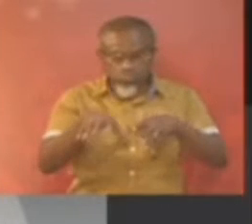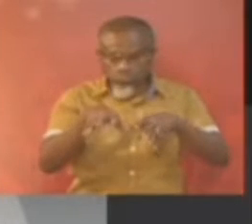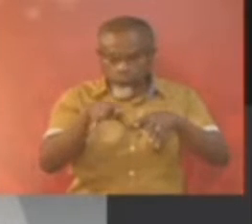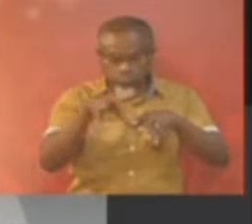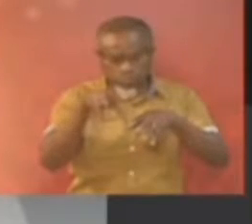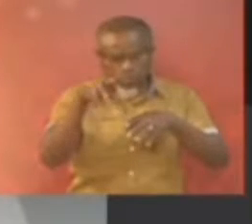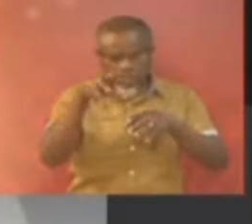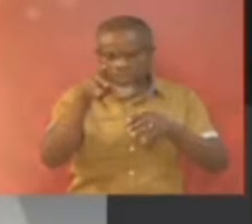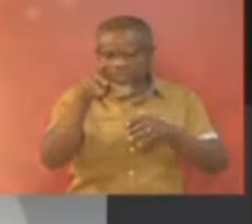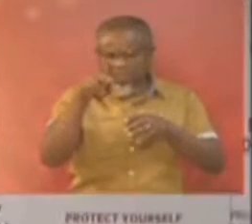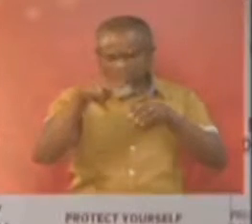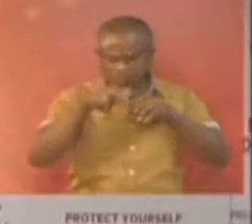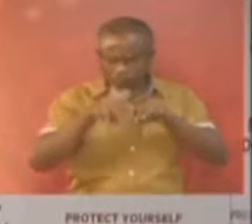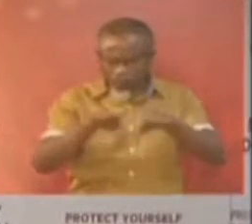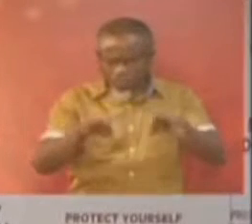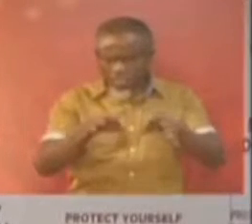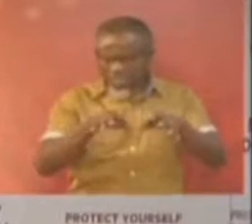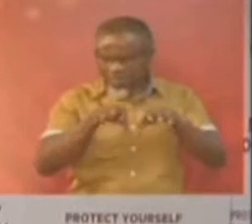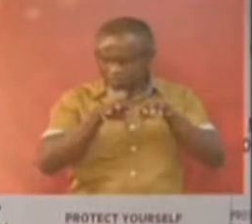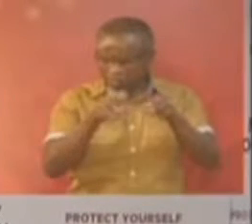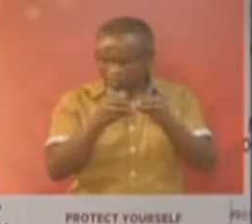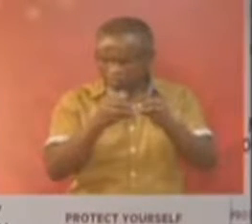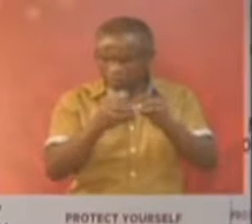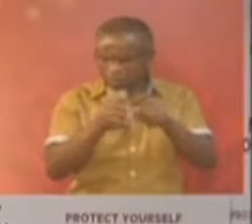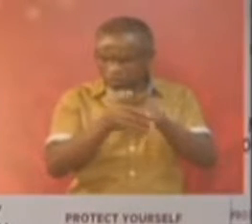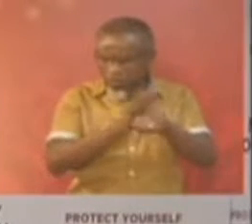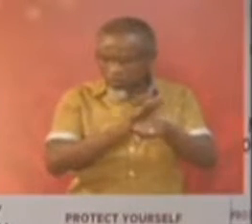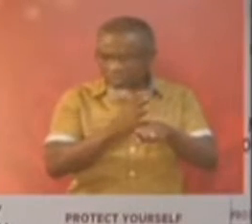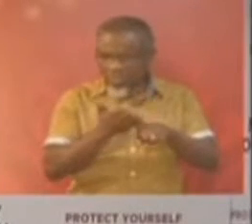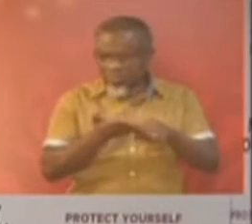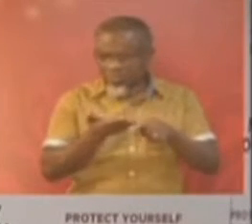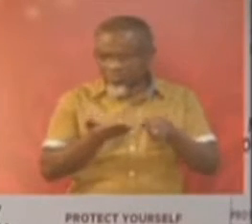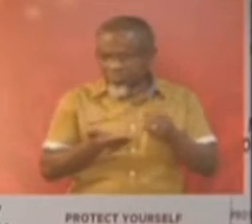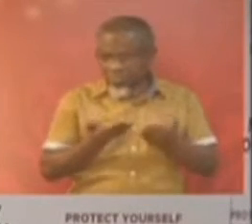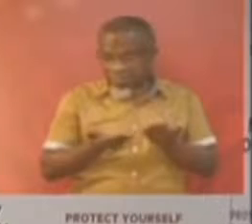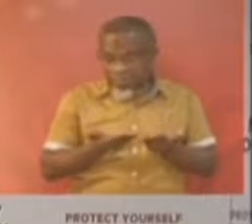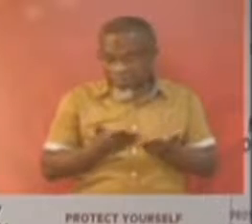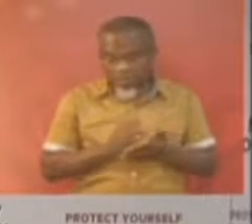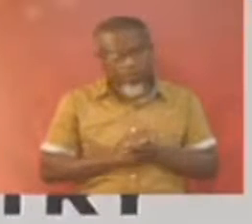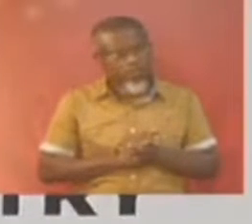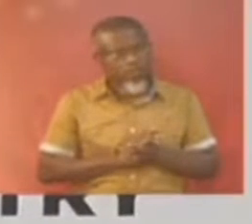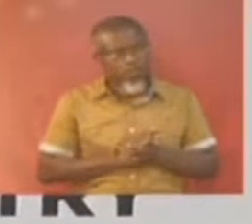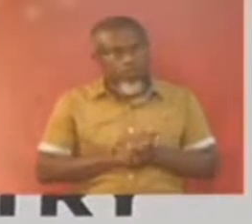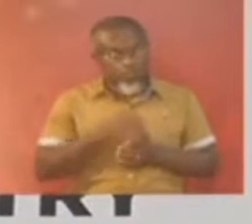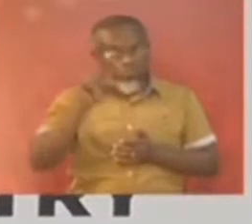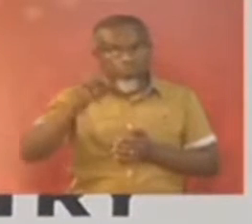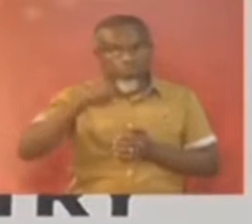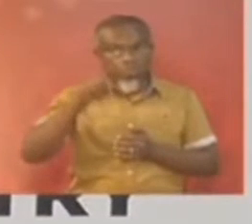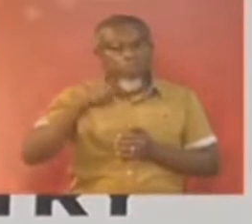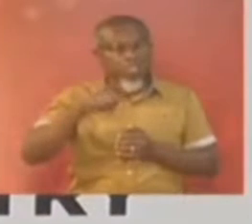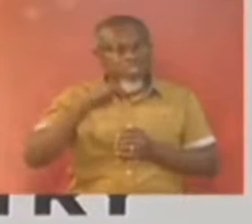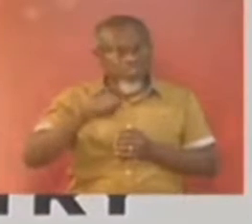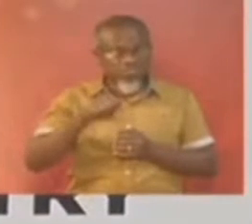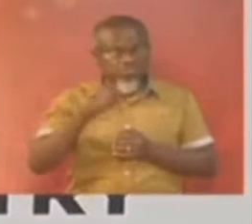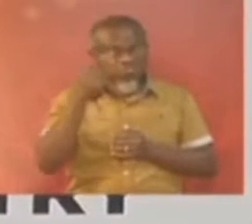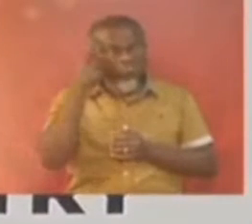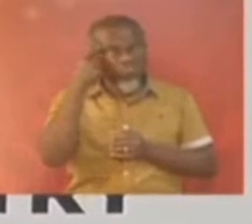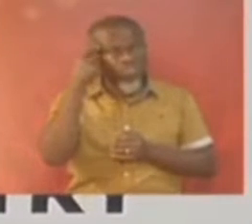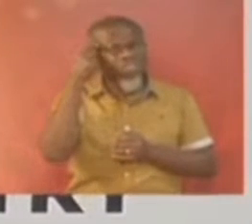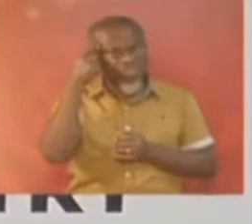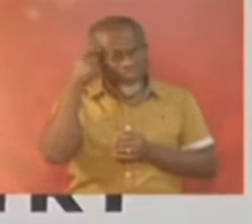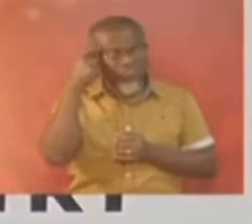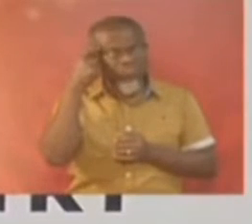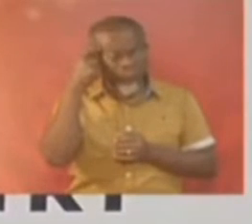Yeah, so yeah, it is a concern. Always has been. If you have continuous introduction